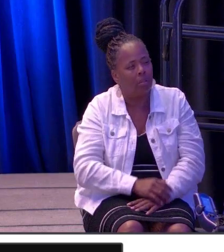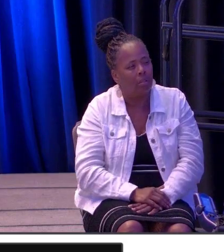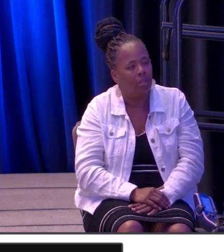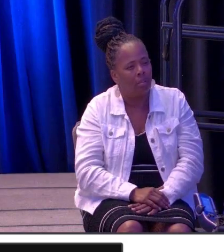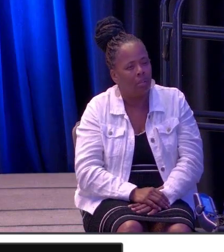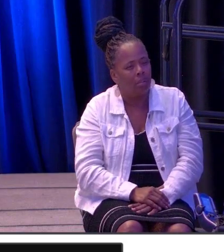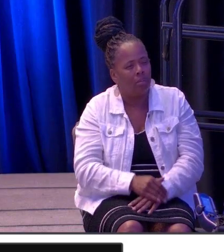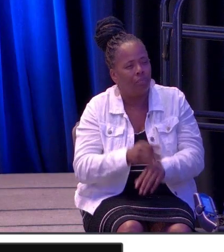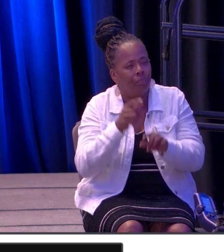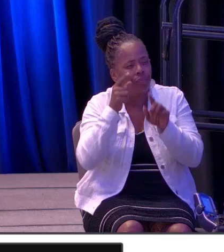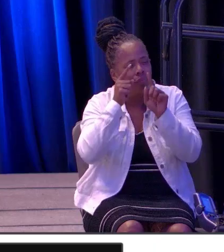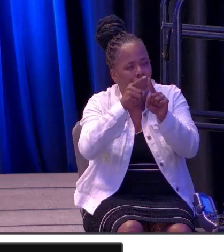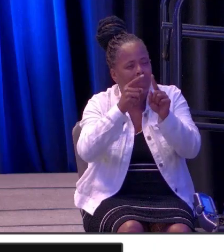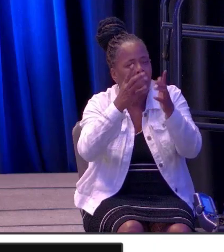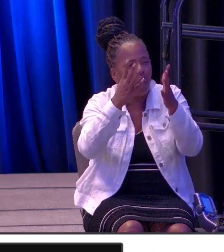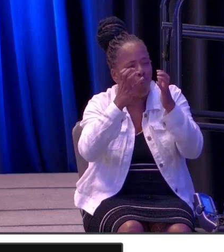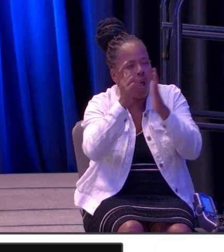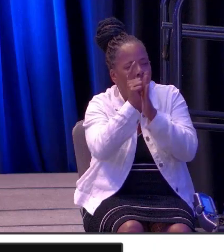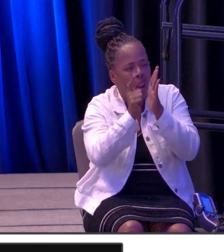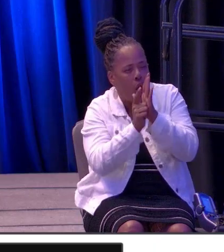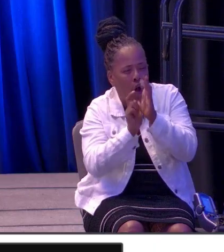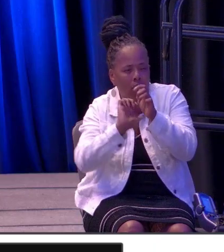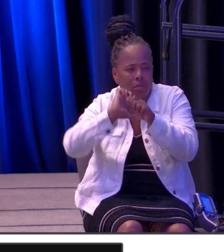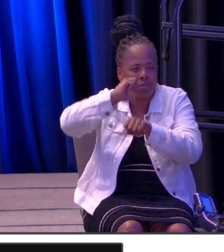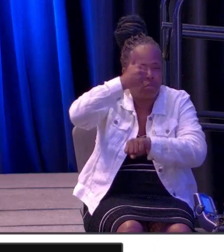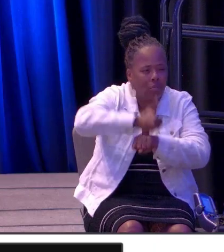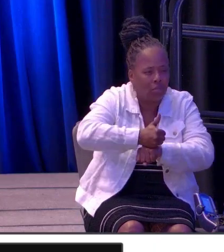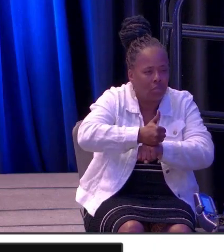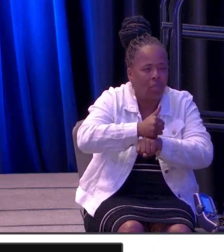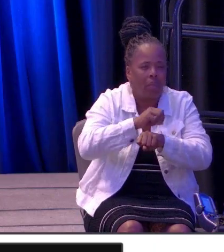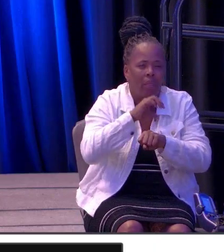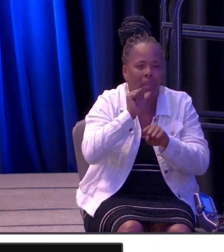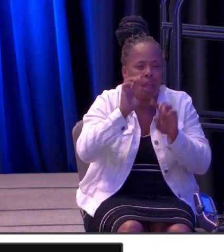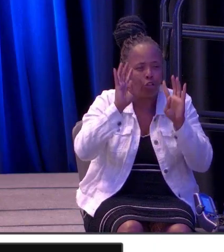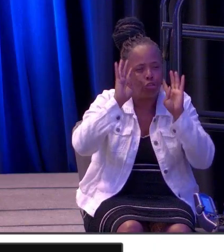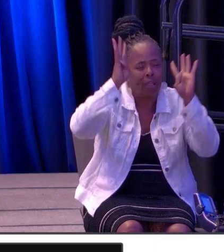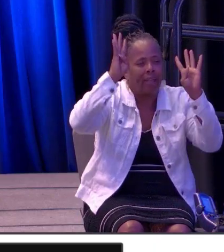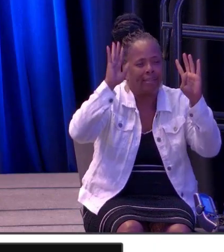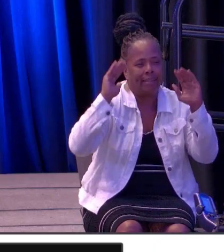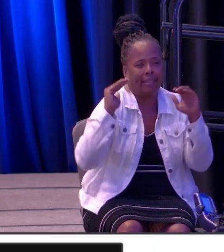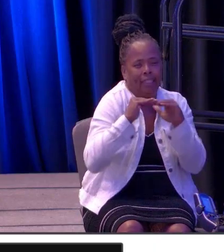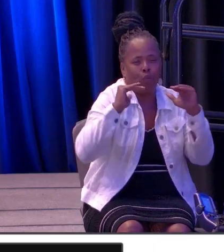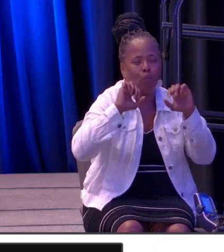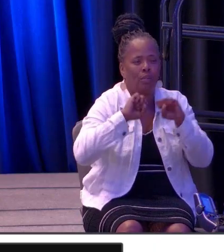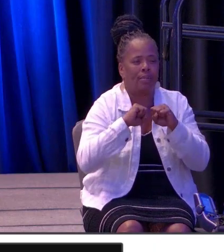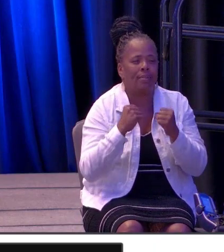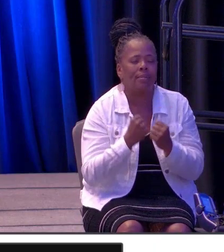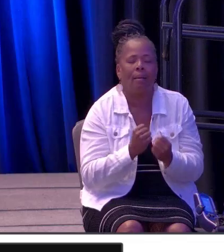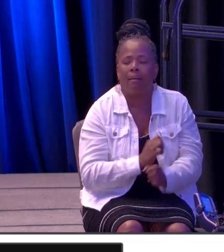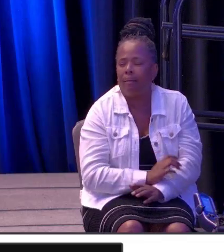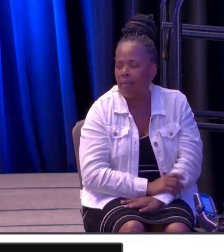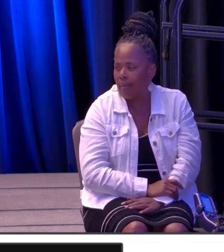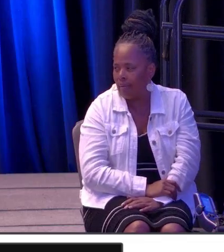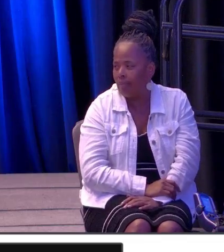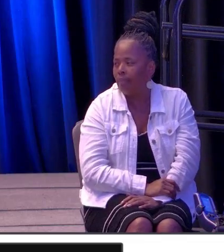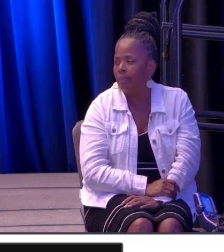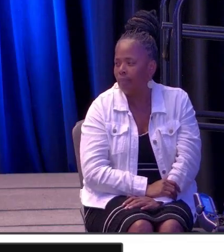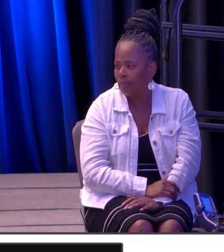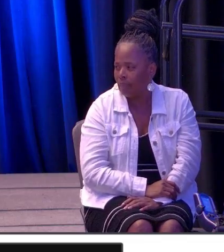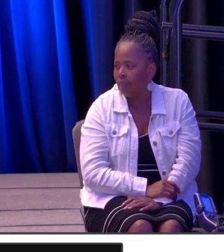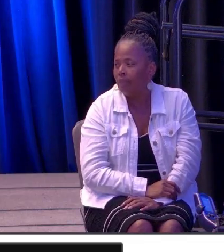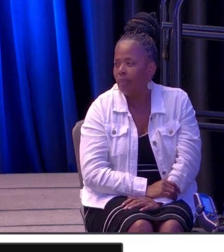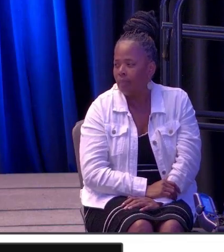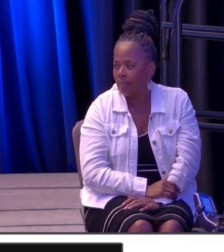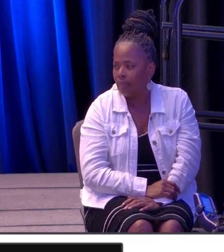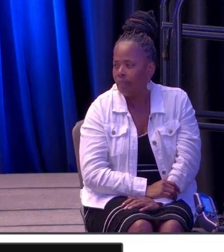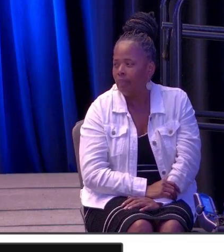creates an equal society where we can then